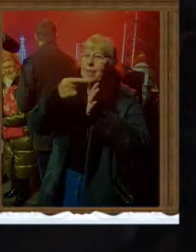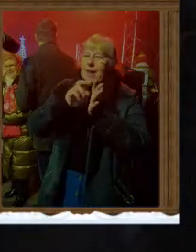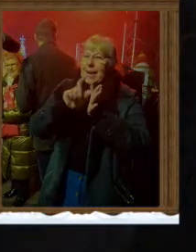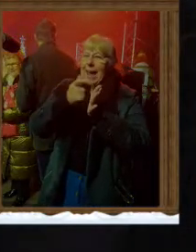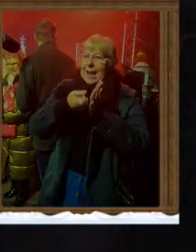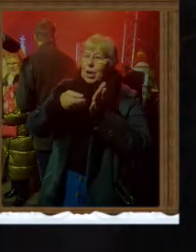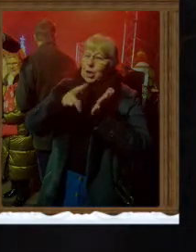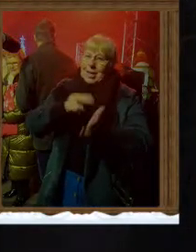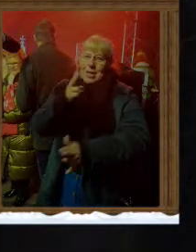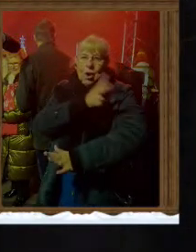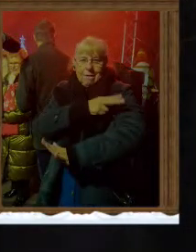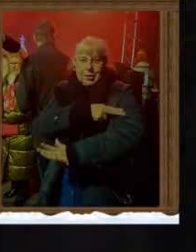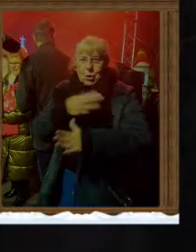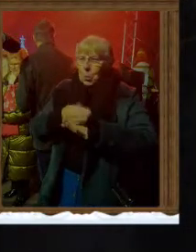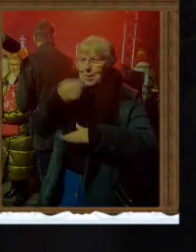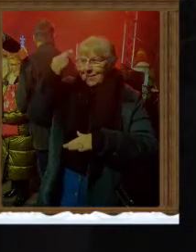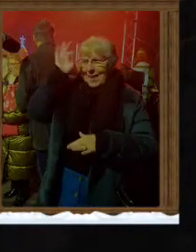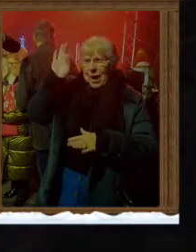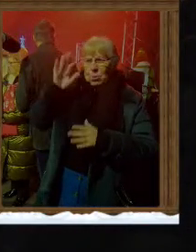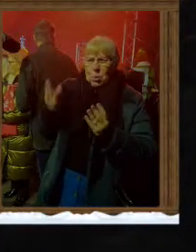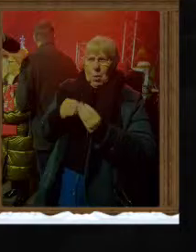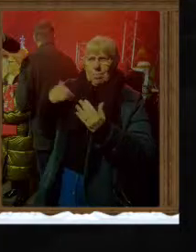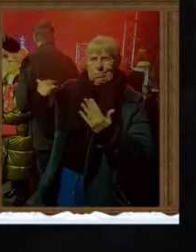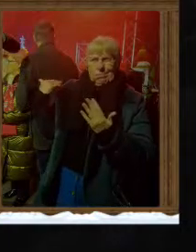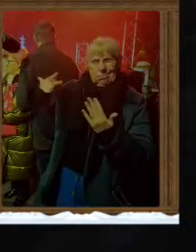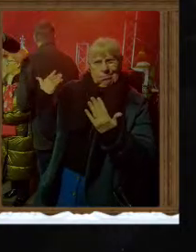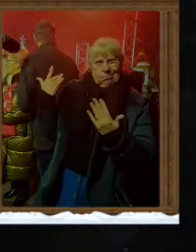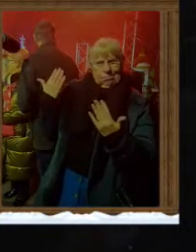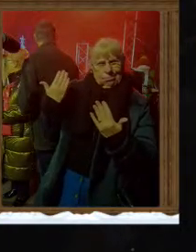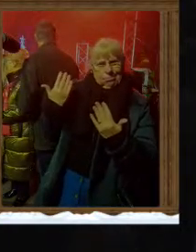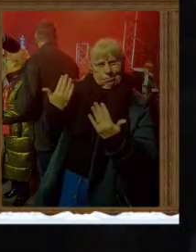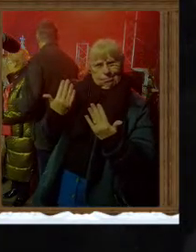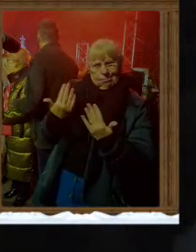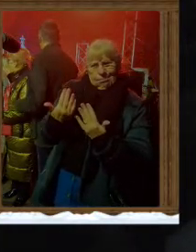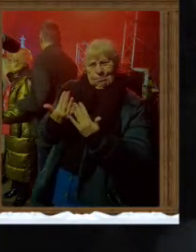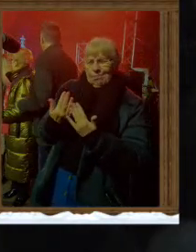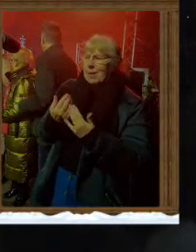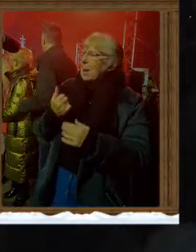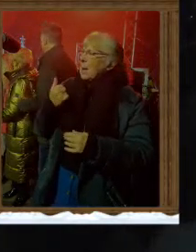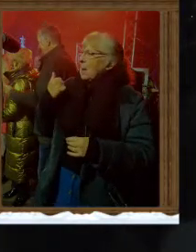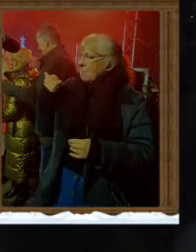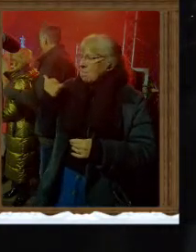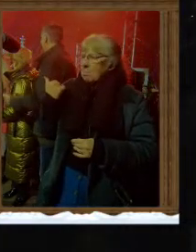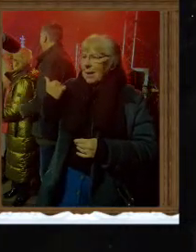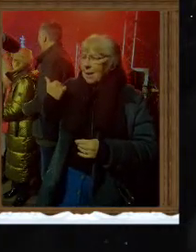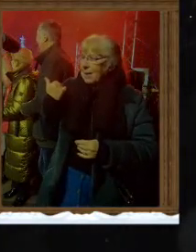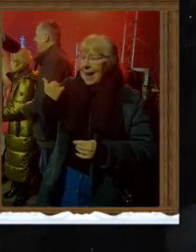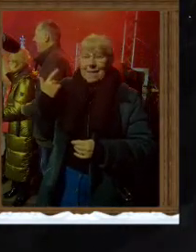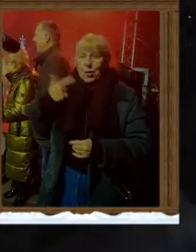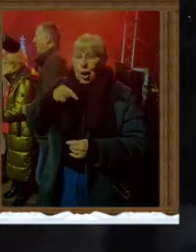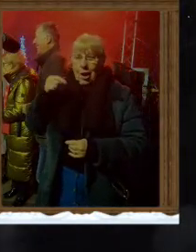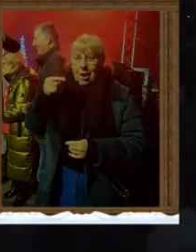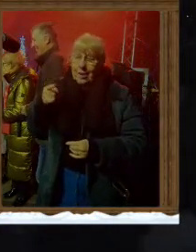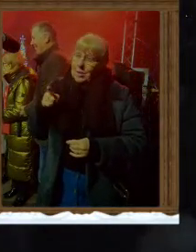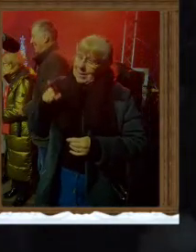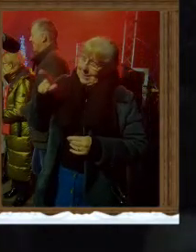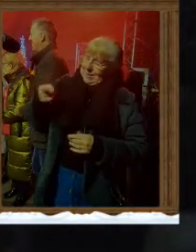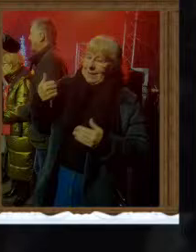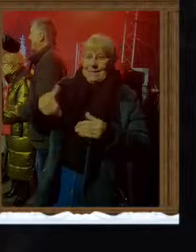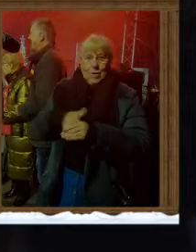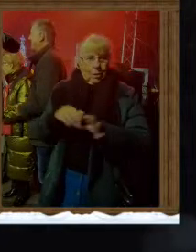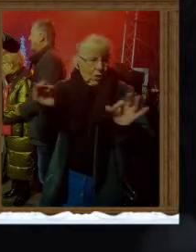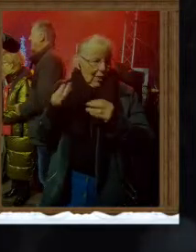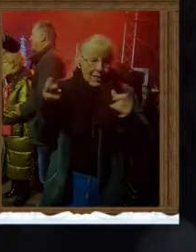in council and has been with us now for a long time. But without this man, none of this happens. None of